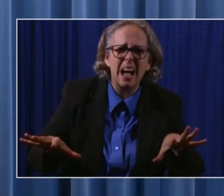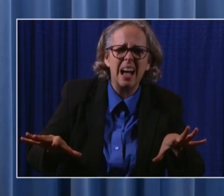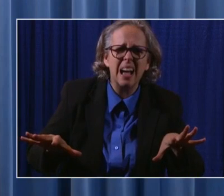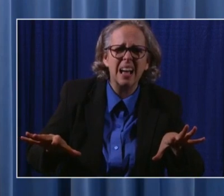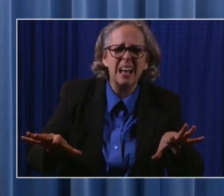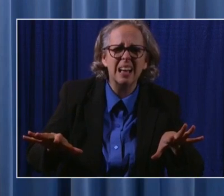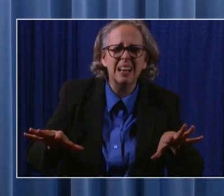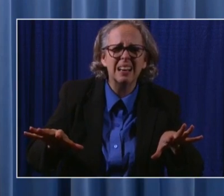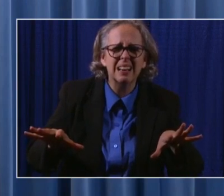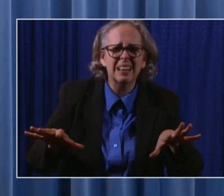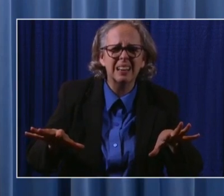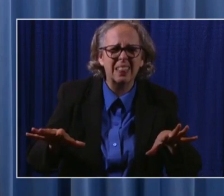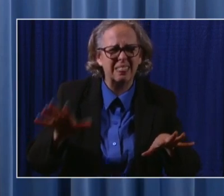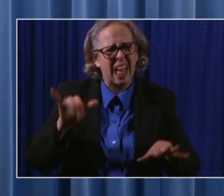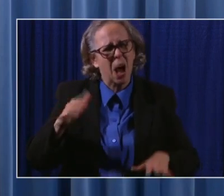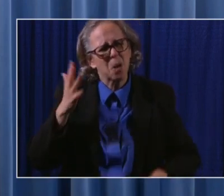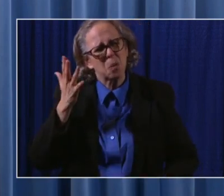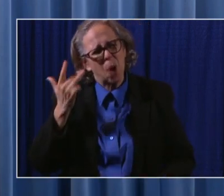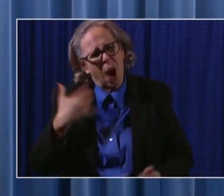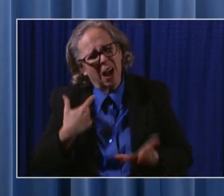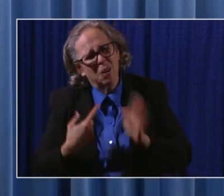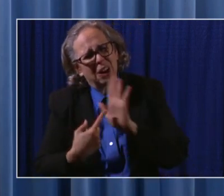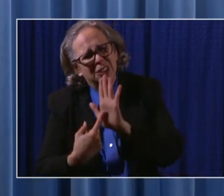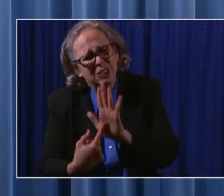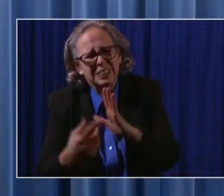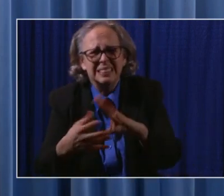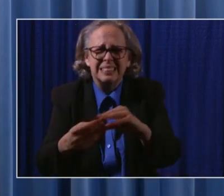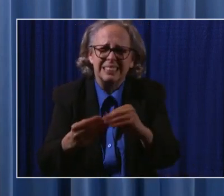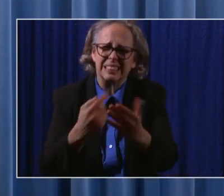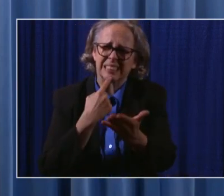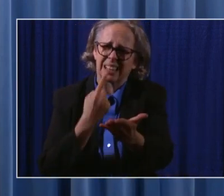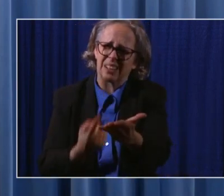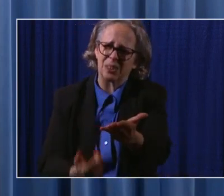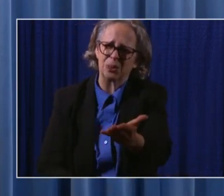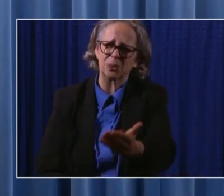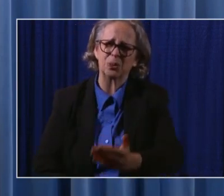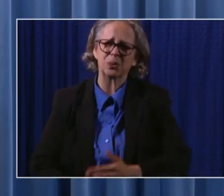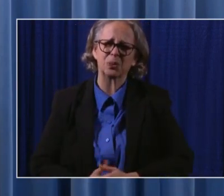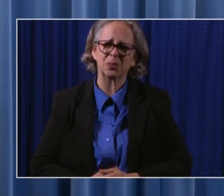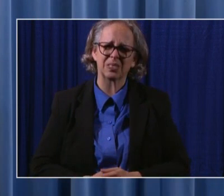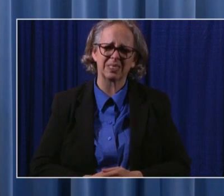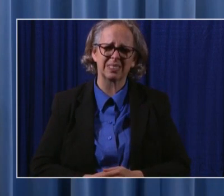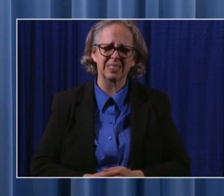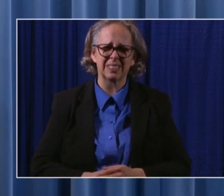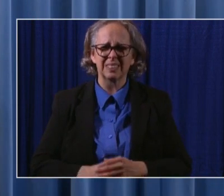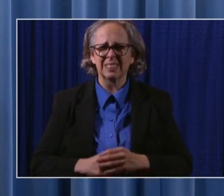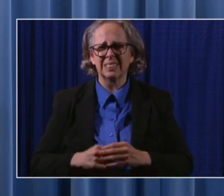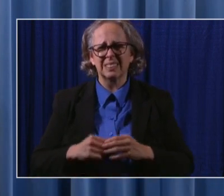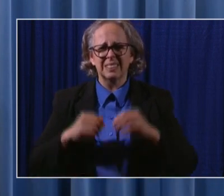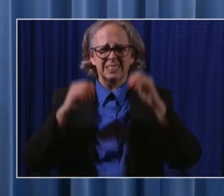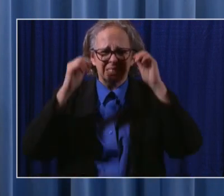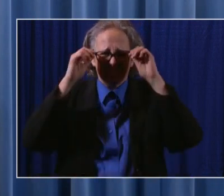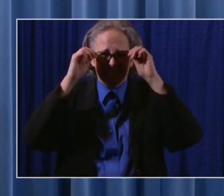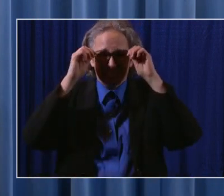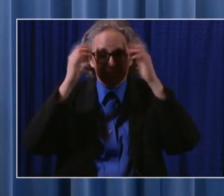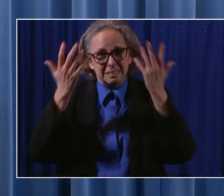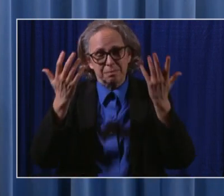I think we can look at these stories as just instructive of how tough this virus